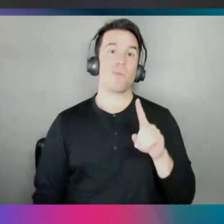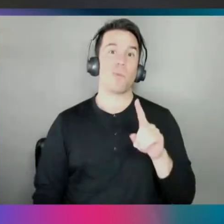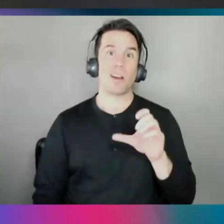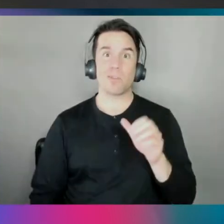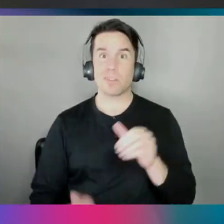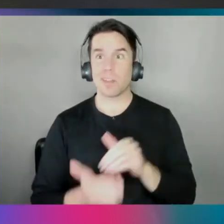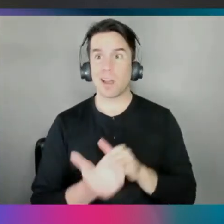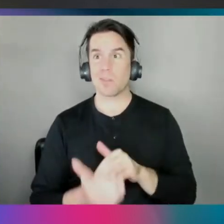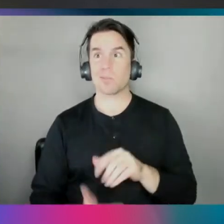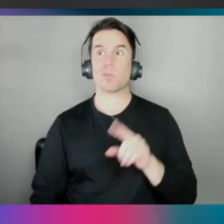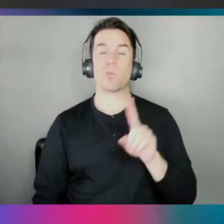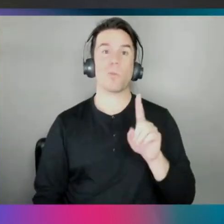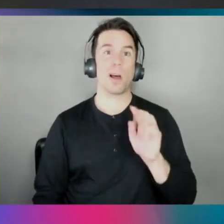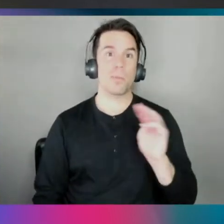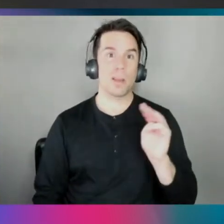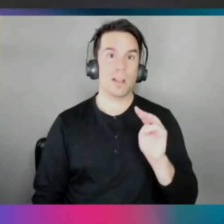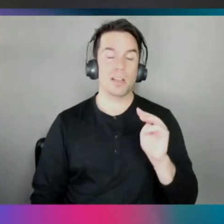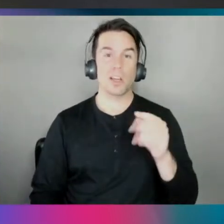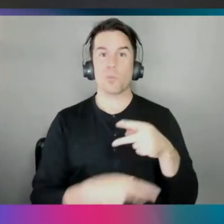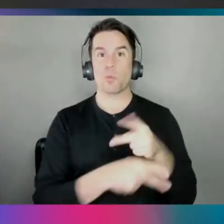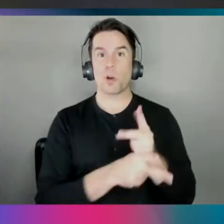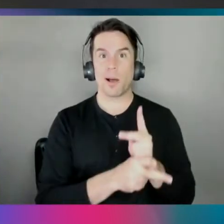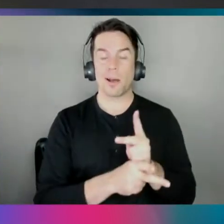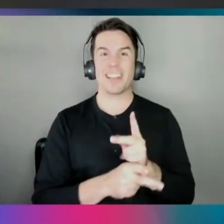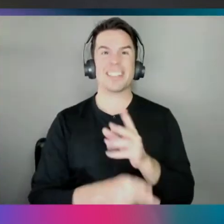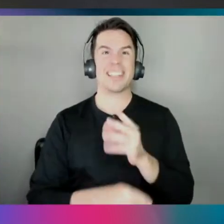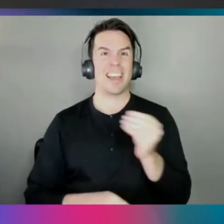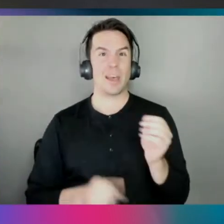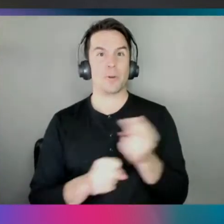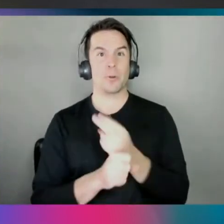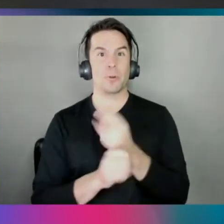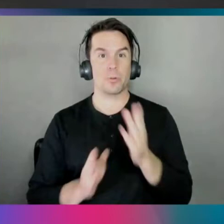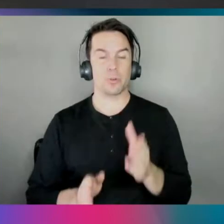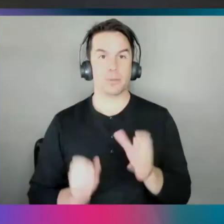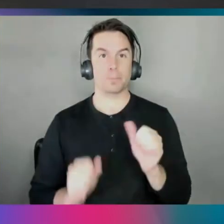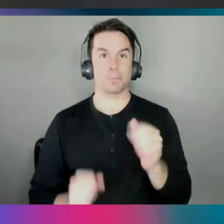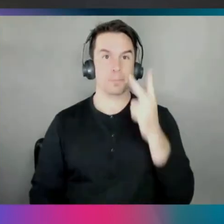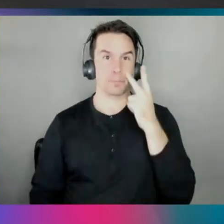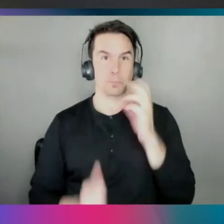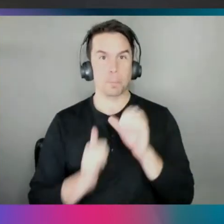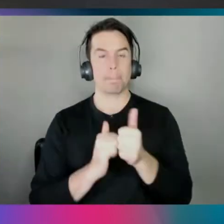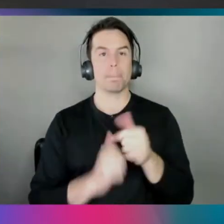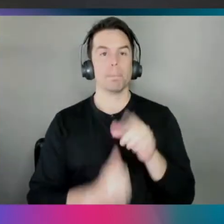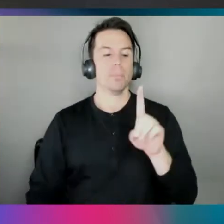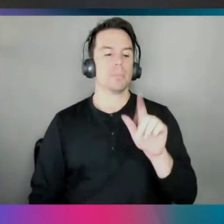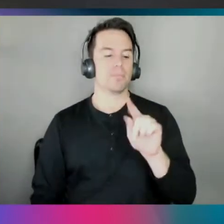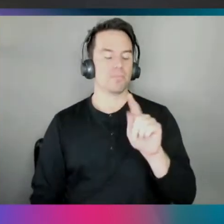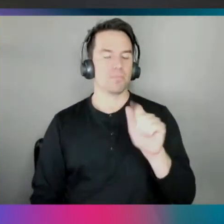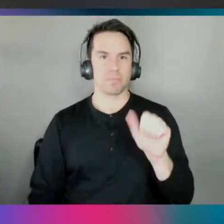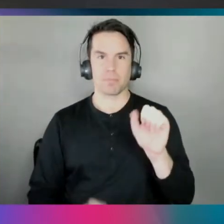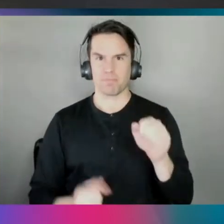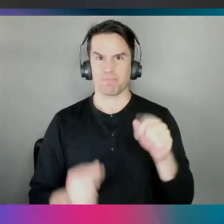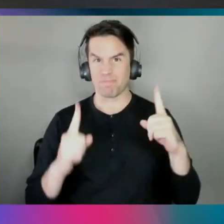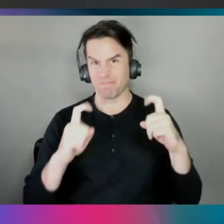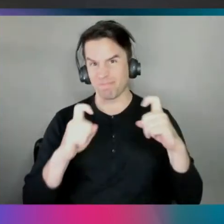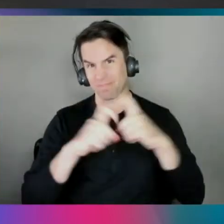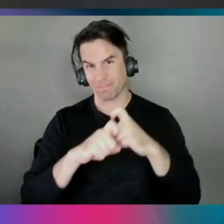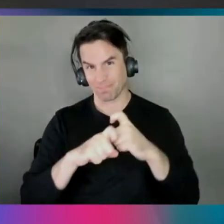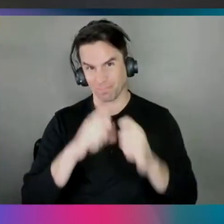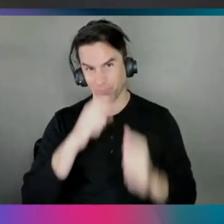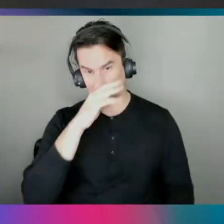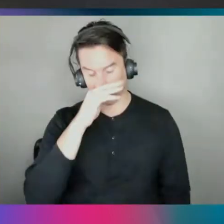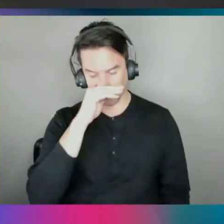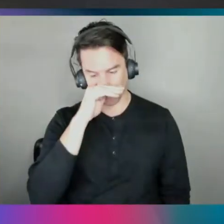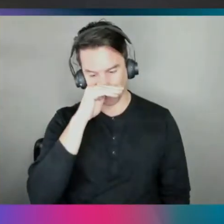millions of users. So you can see how that data could get pretty. A lot of lines in that CSV. You got it, exactly. So we're going to go